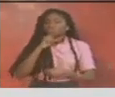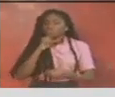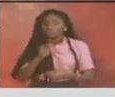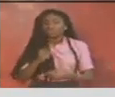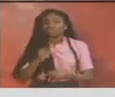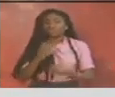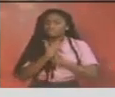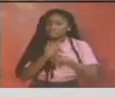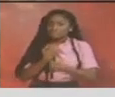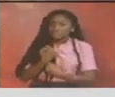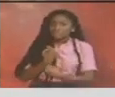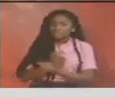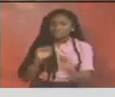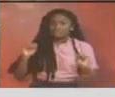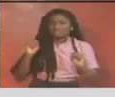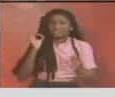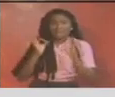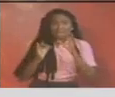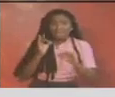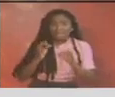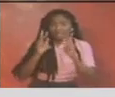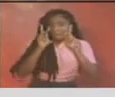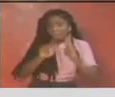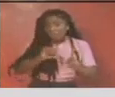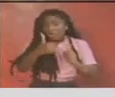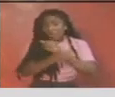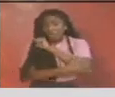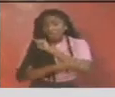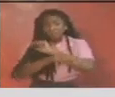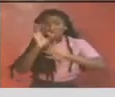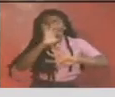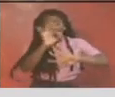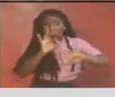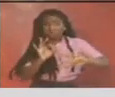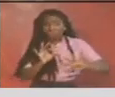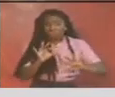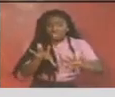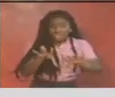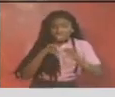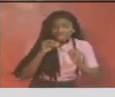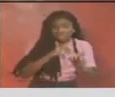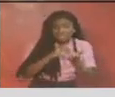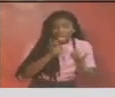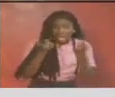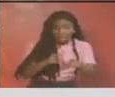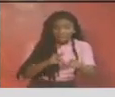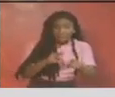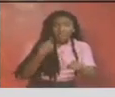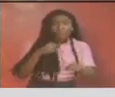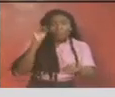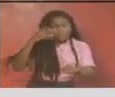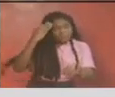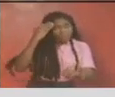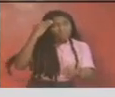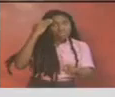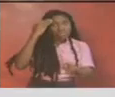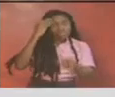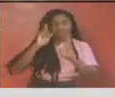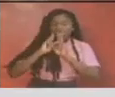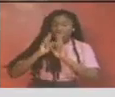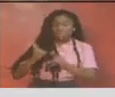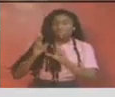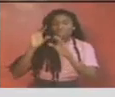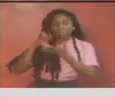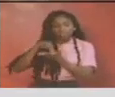also share any events of substandard or falsified or unregistered medical products that we would like our member states to